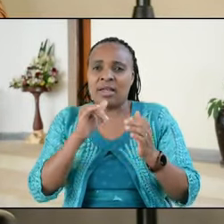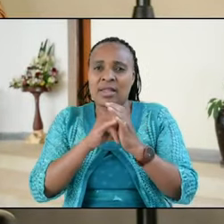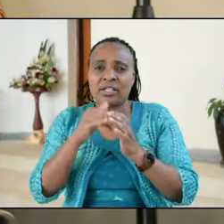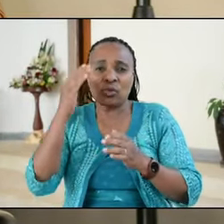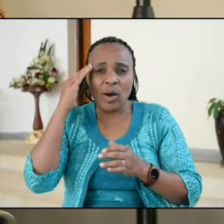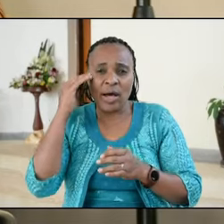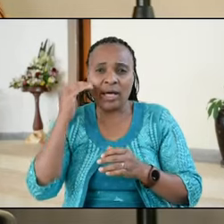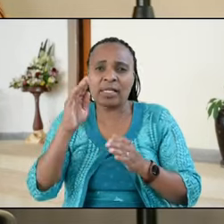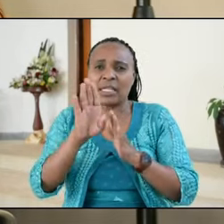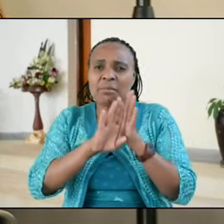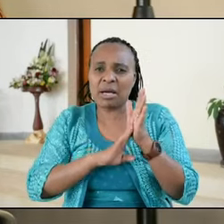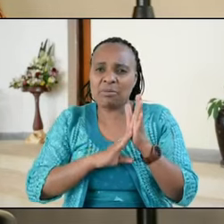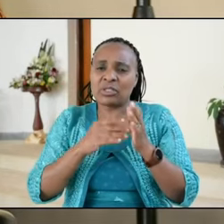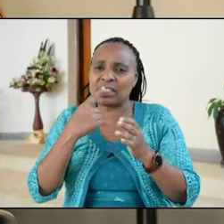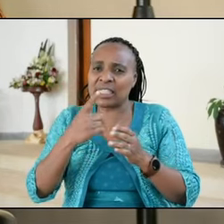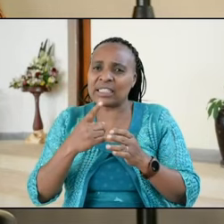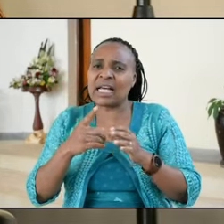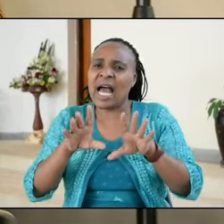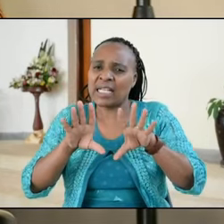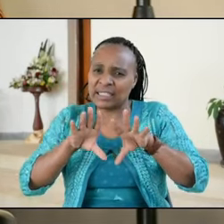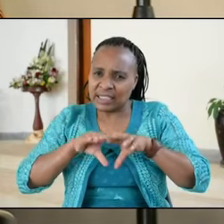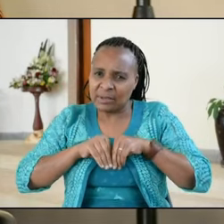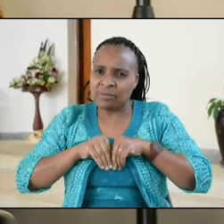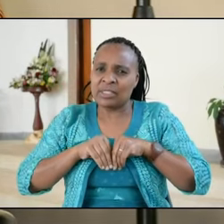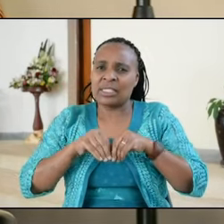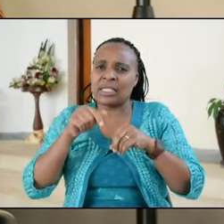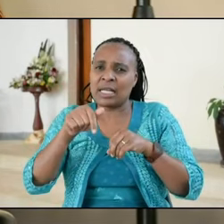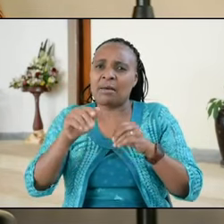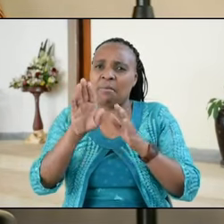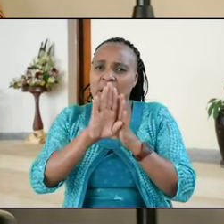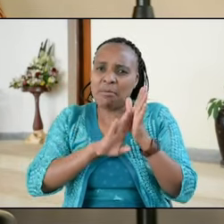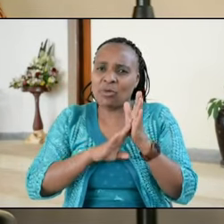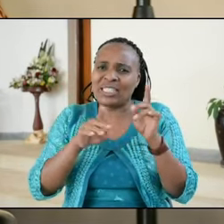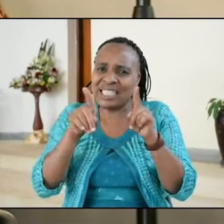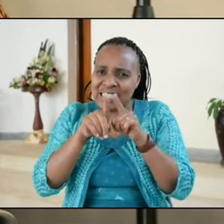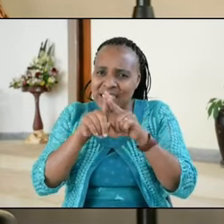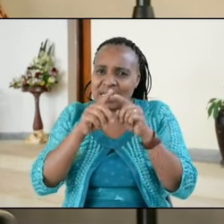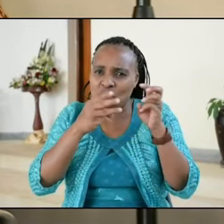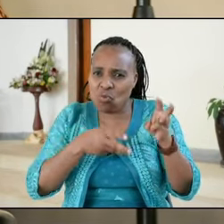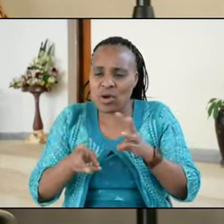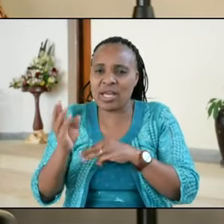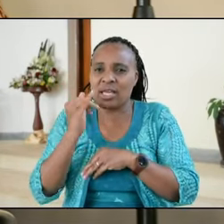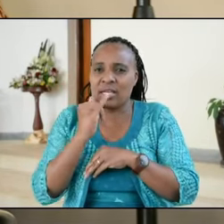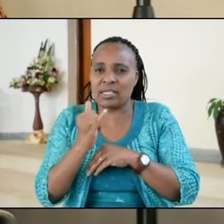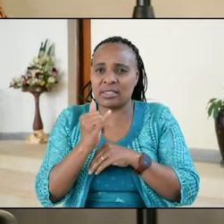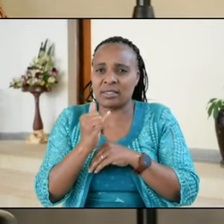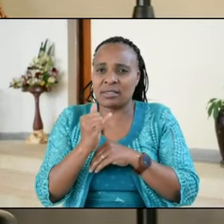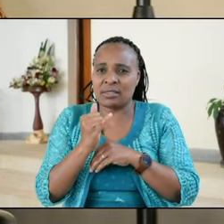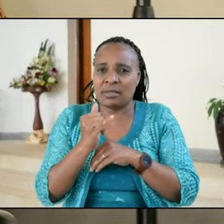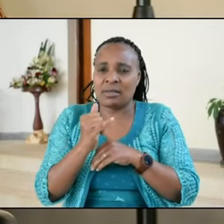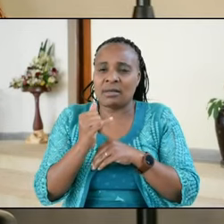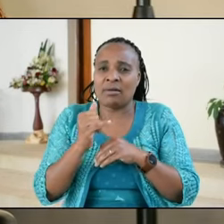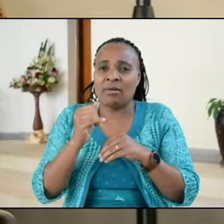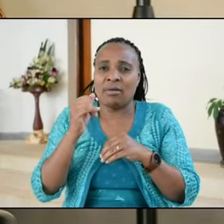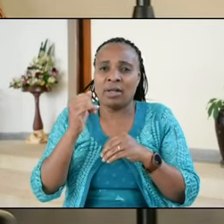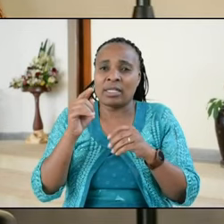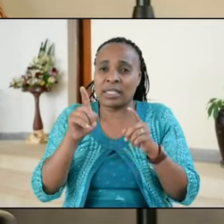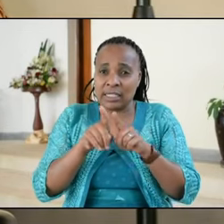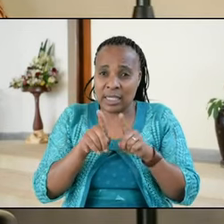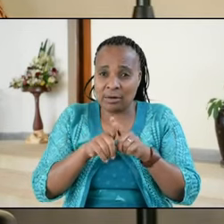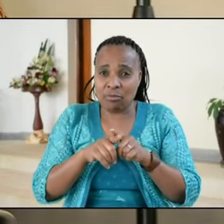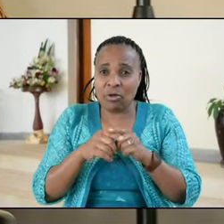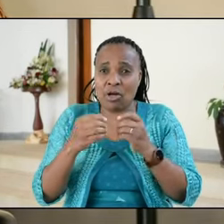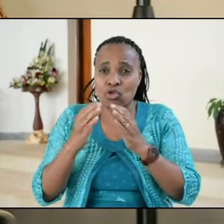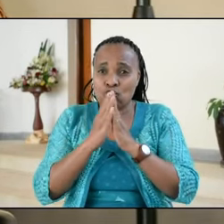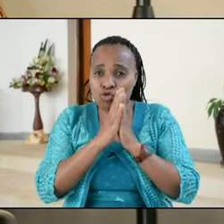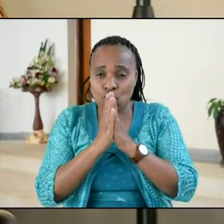the Bible as a child. Look at the characteristic of a child. Jesus says so. You know, the child does not, in fact, the story of a child